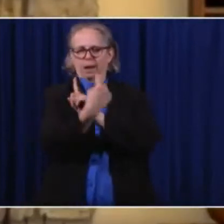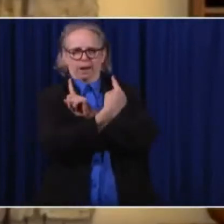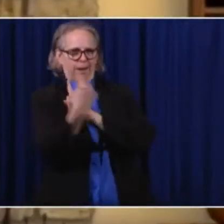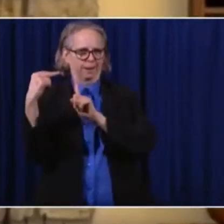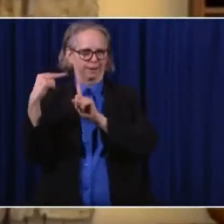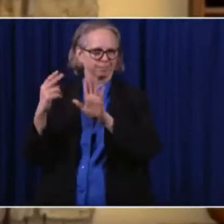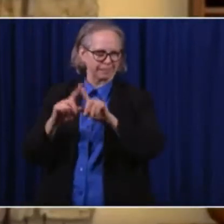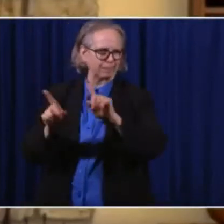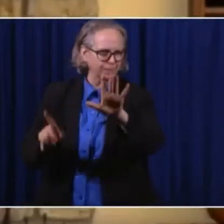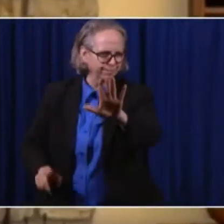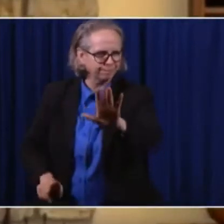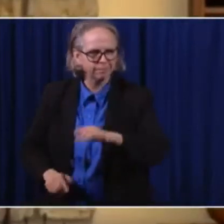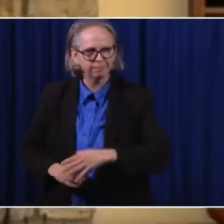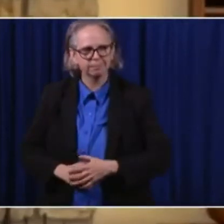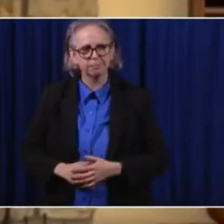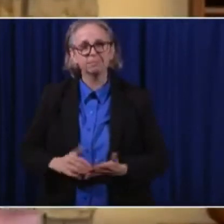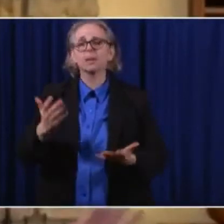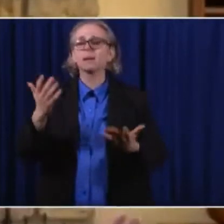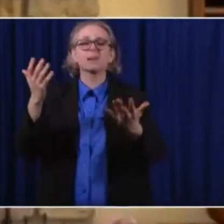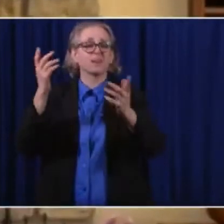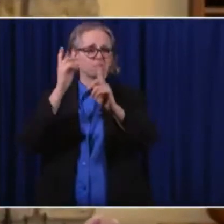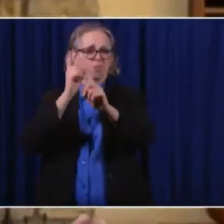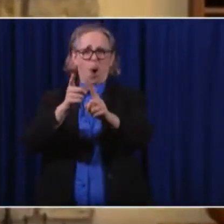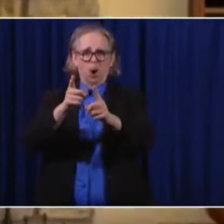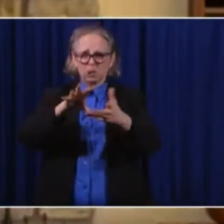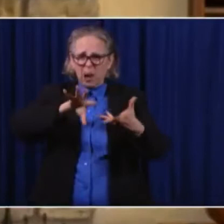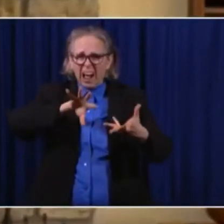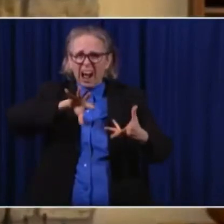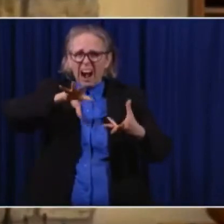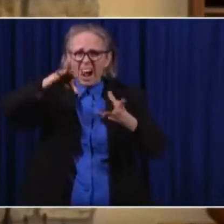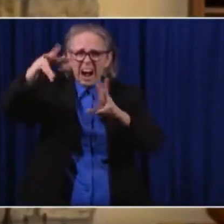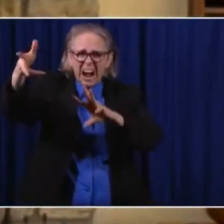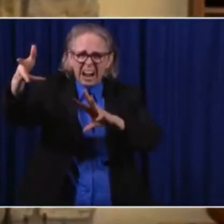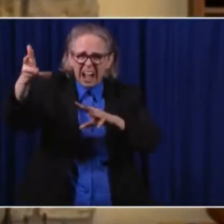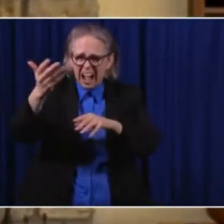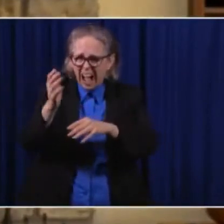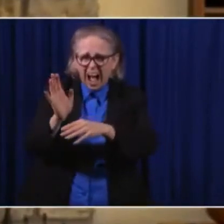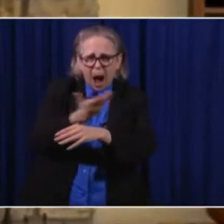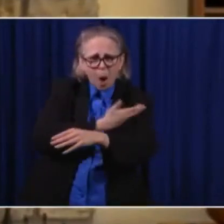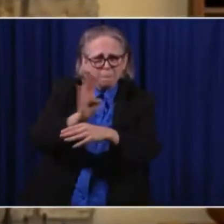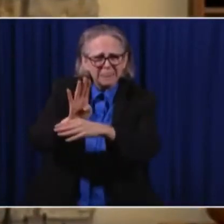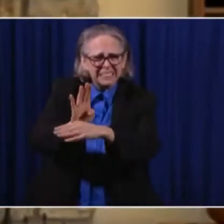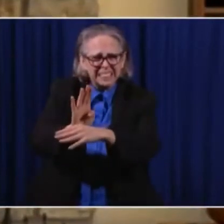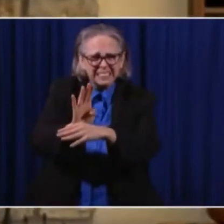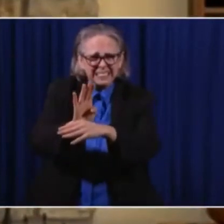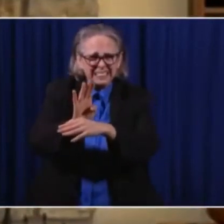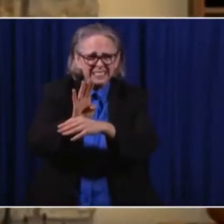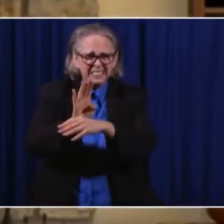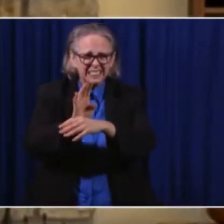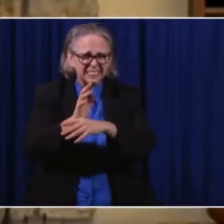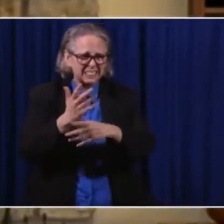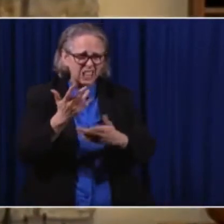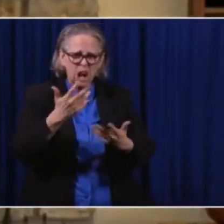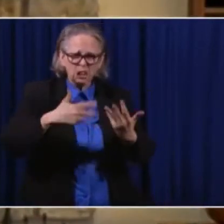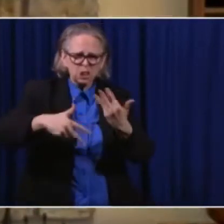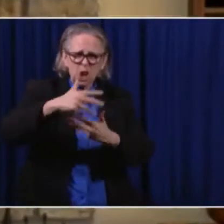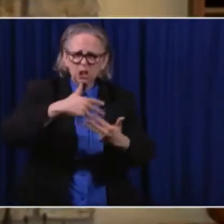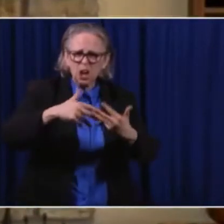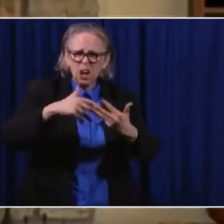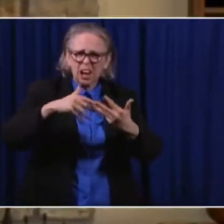least disruptive that would not cause other problems, other social problems, unemployment, more mental